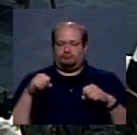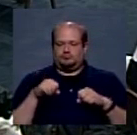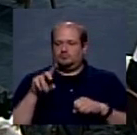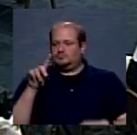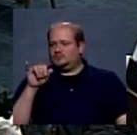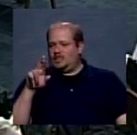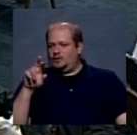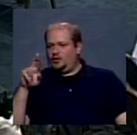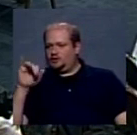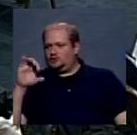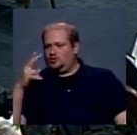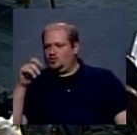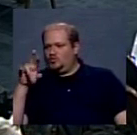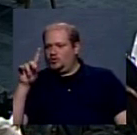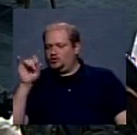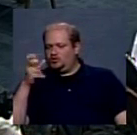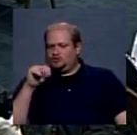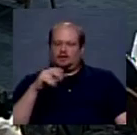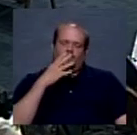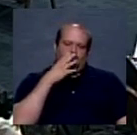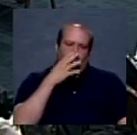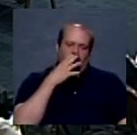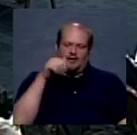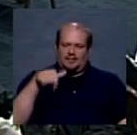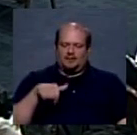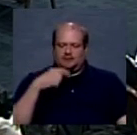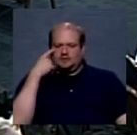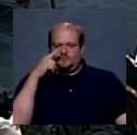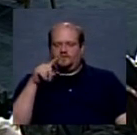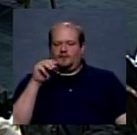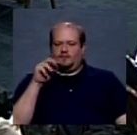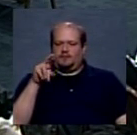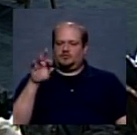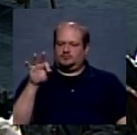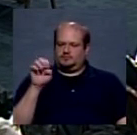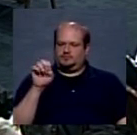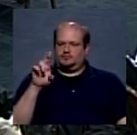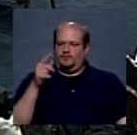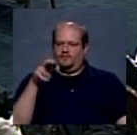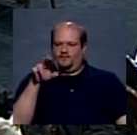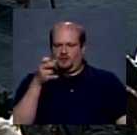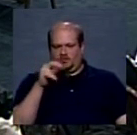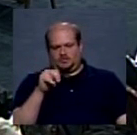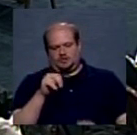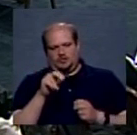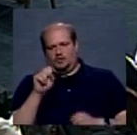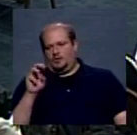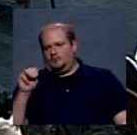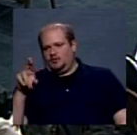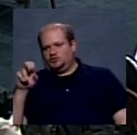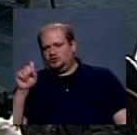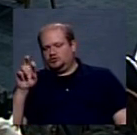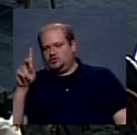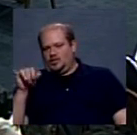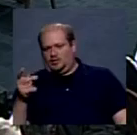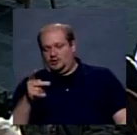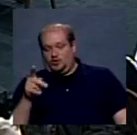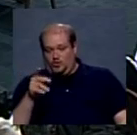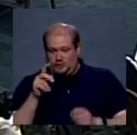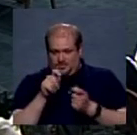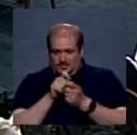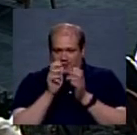Director Richardson? Thanks, Mayor. This is for Mrs. Ferguson, either you or Mrs. Stuckey. Are you guys specifically requesting